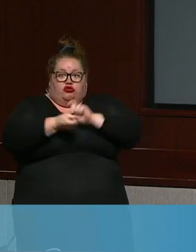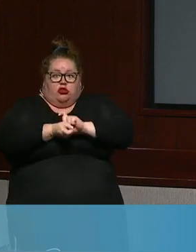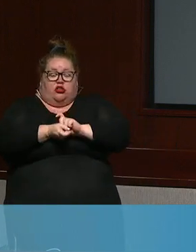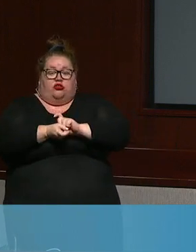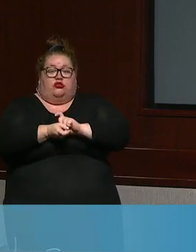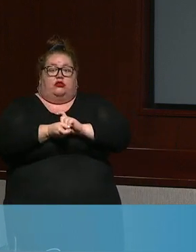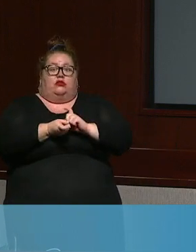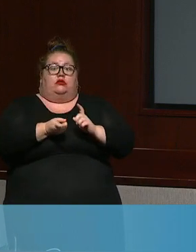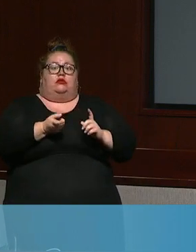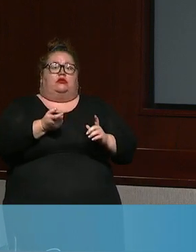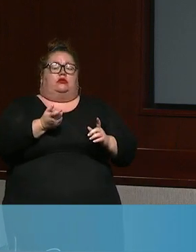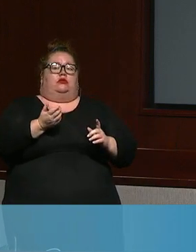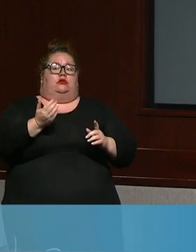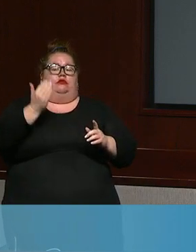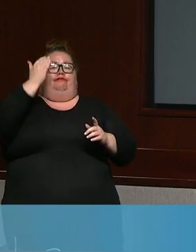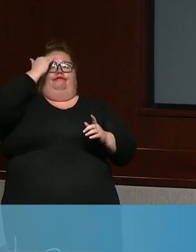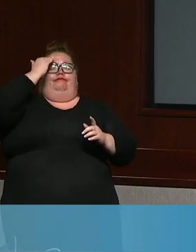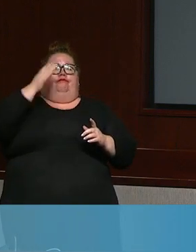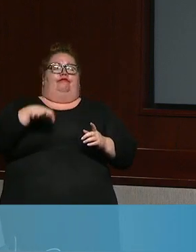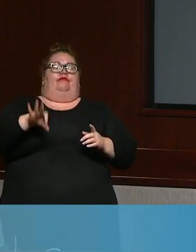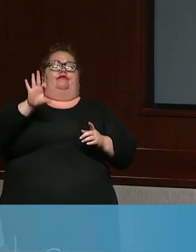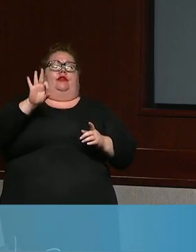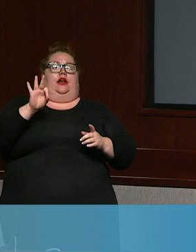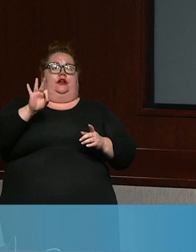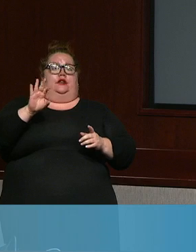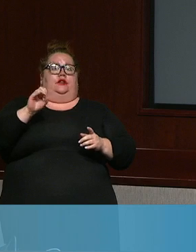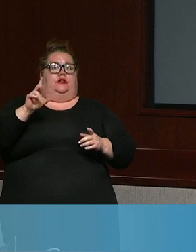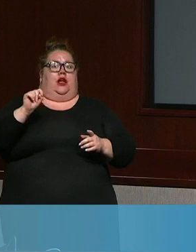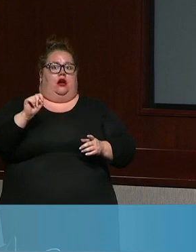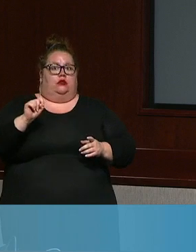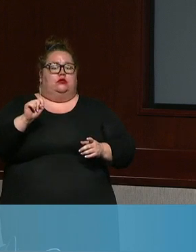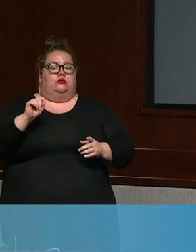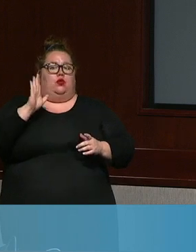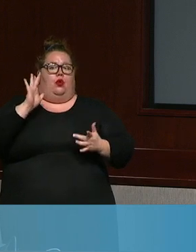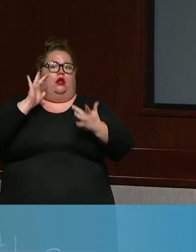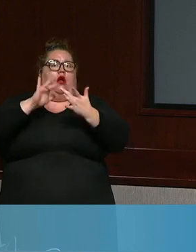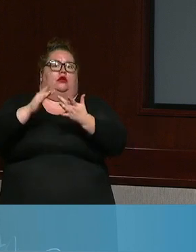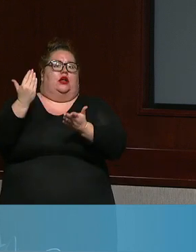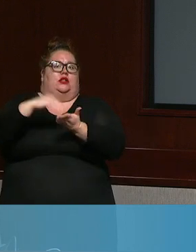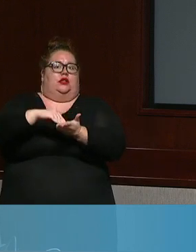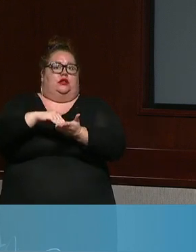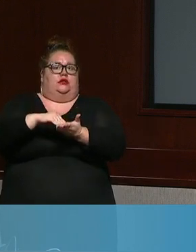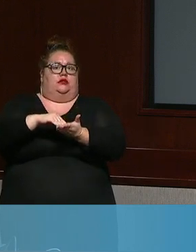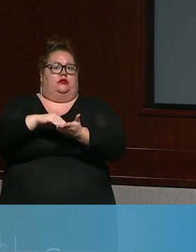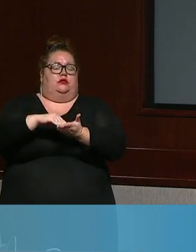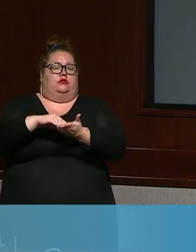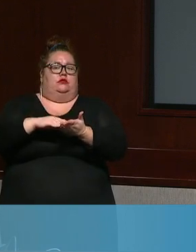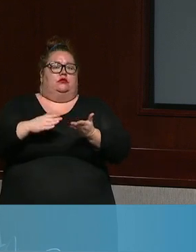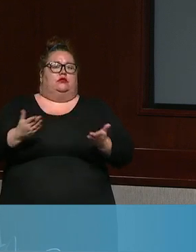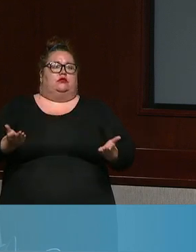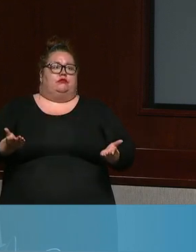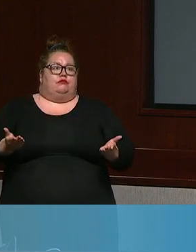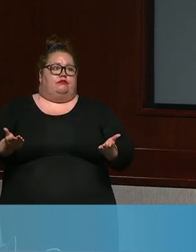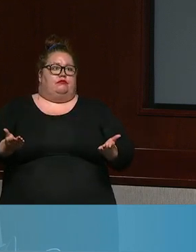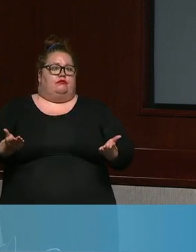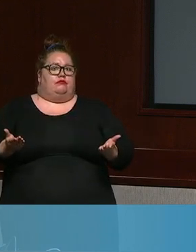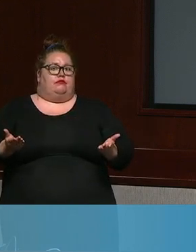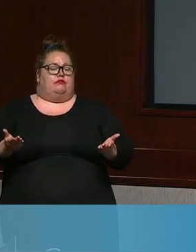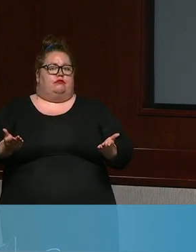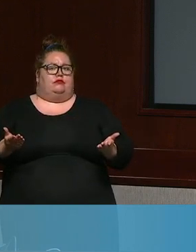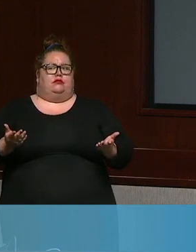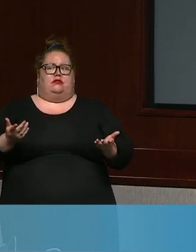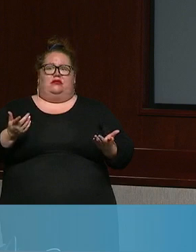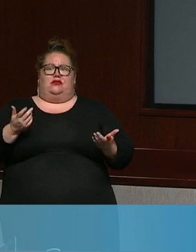are aware of it, a subsequent communication is made. We go to great